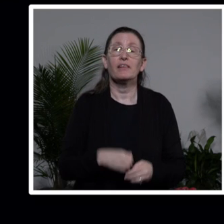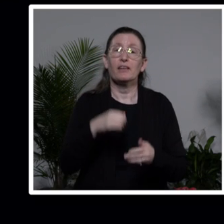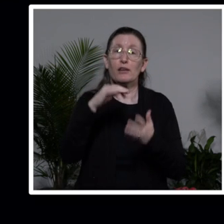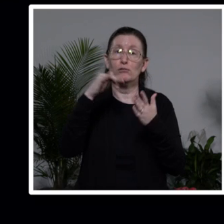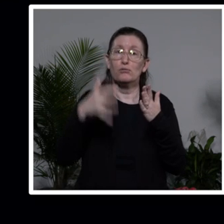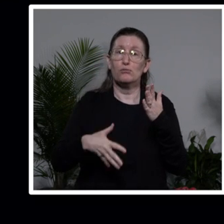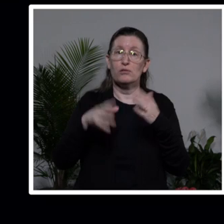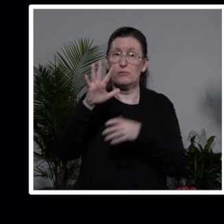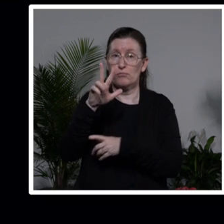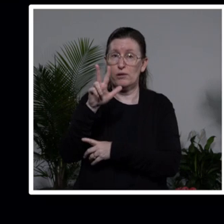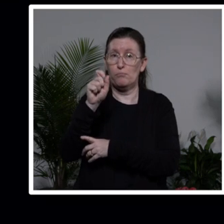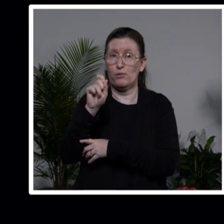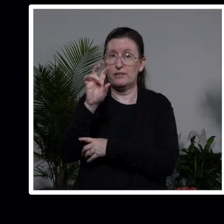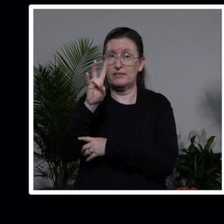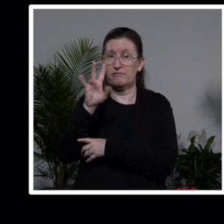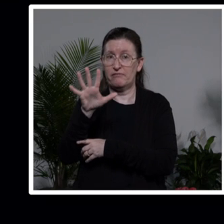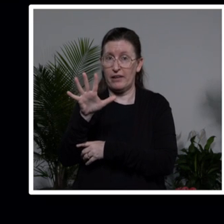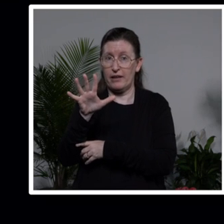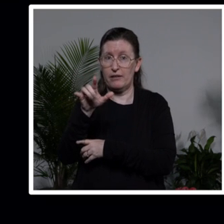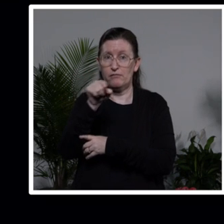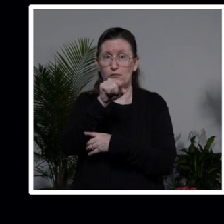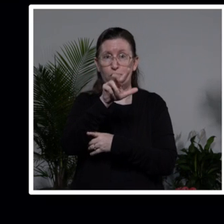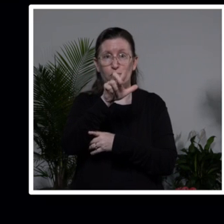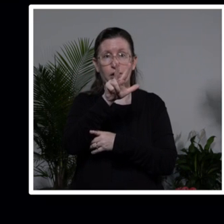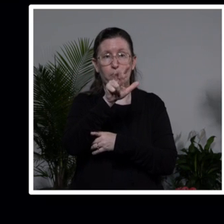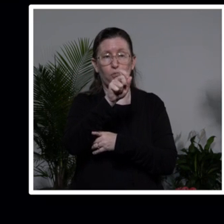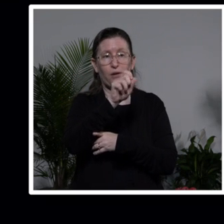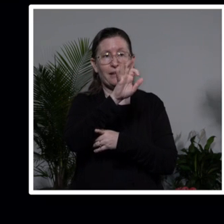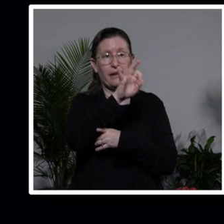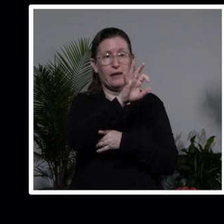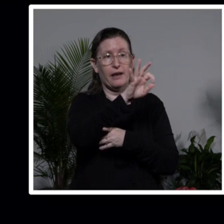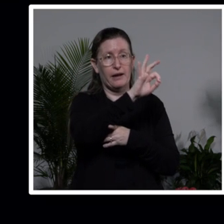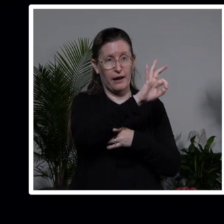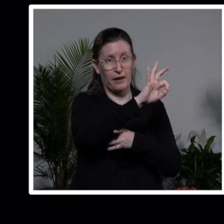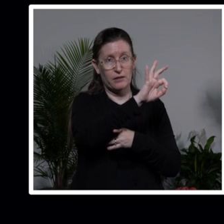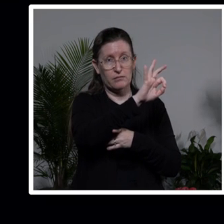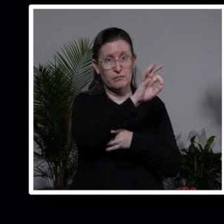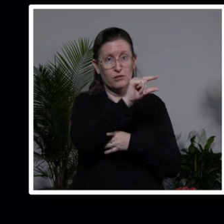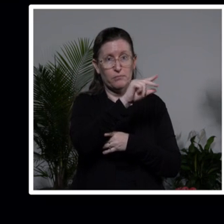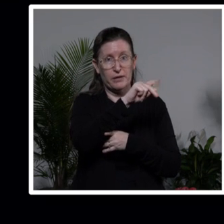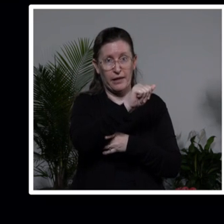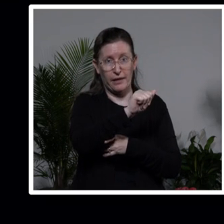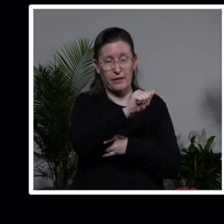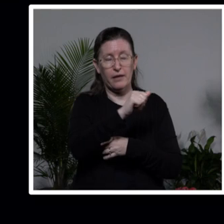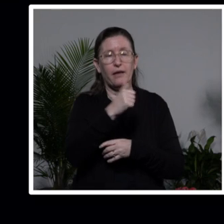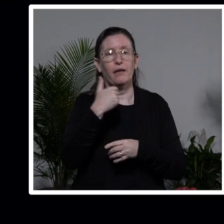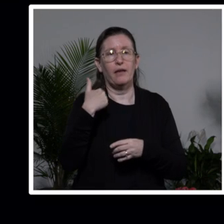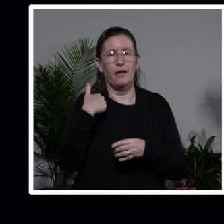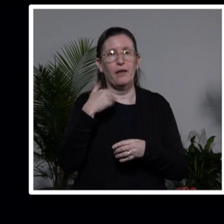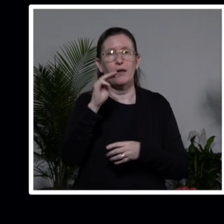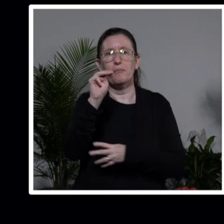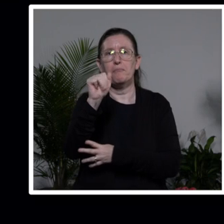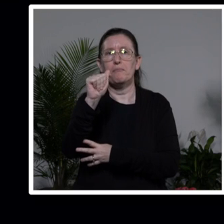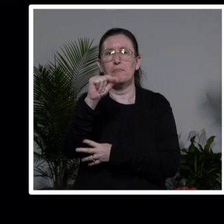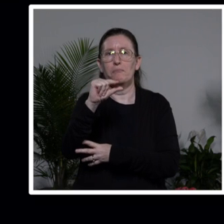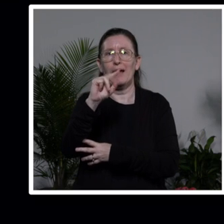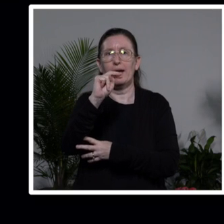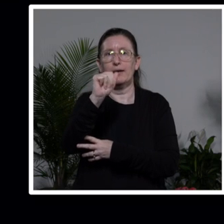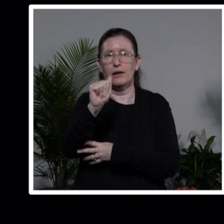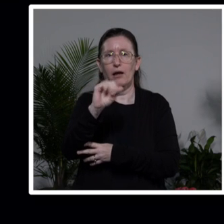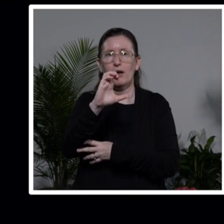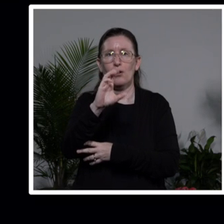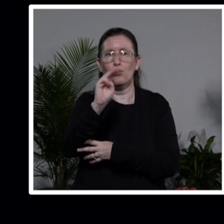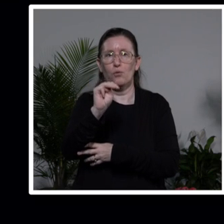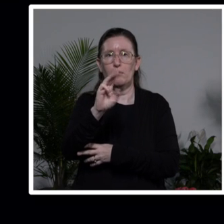Students completing high school with a 3.75 through a 3.999 grade point average are recognized as magnum cum